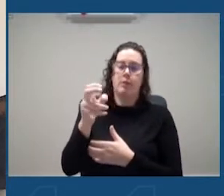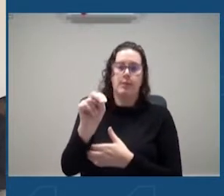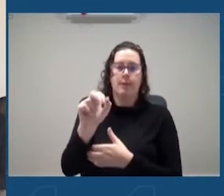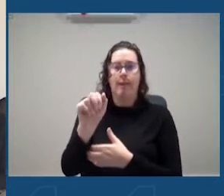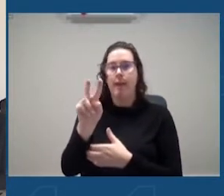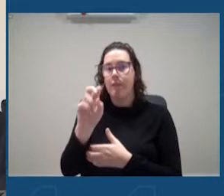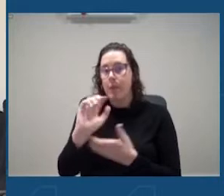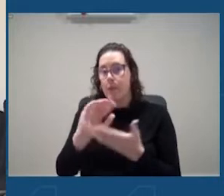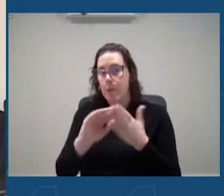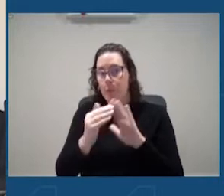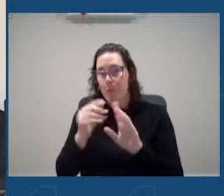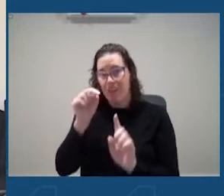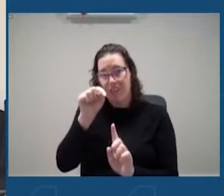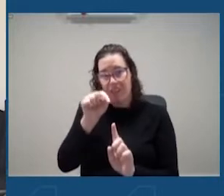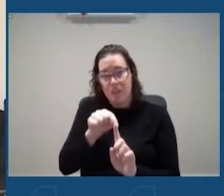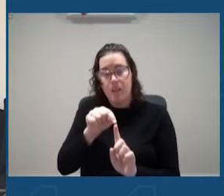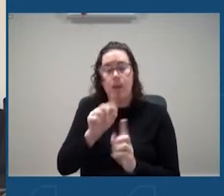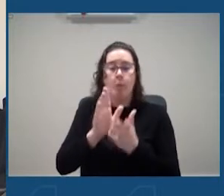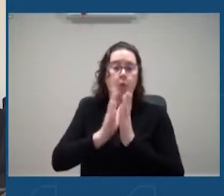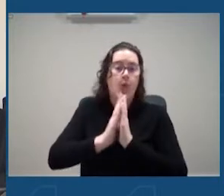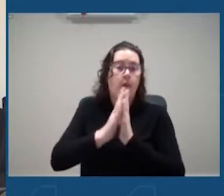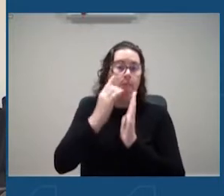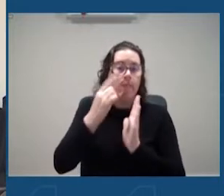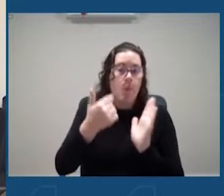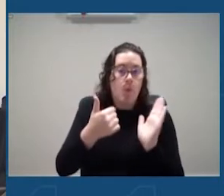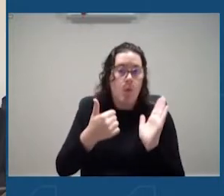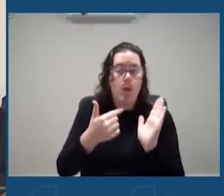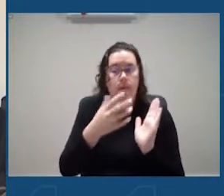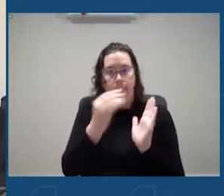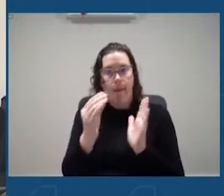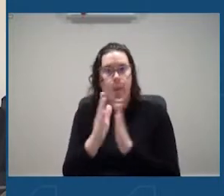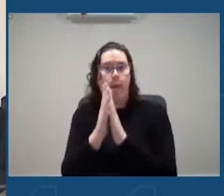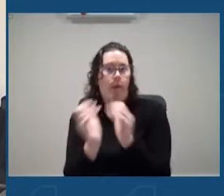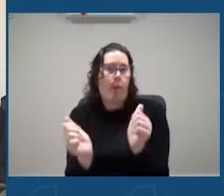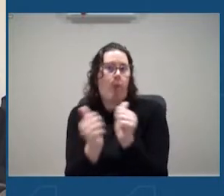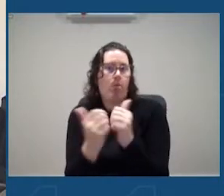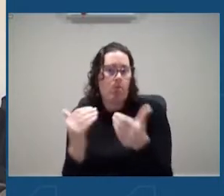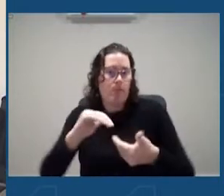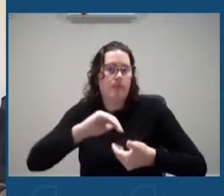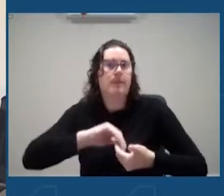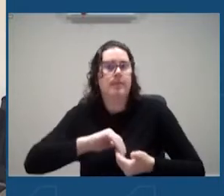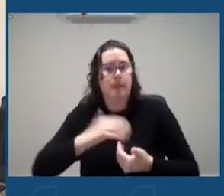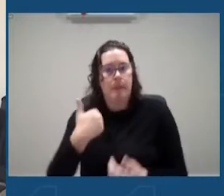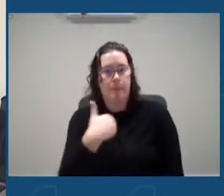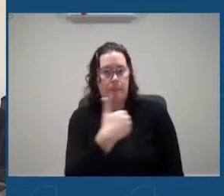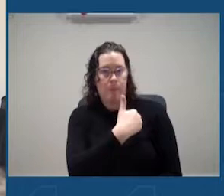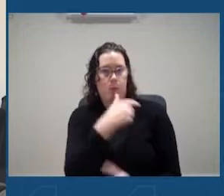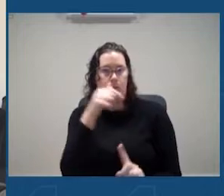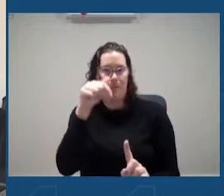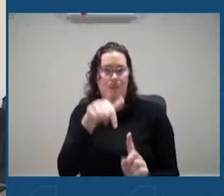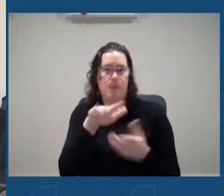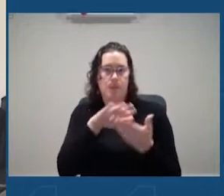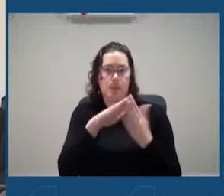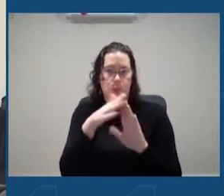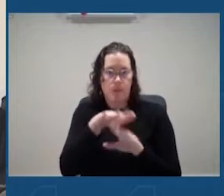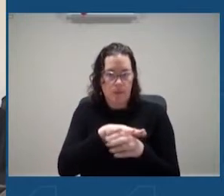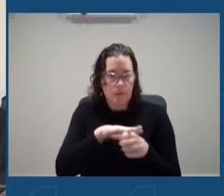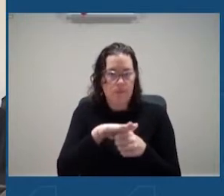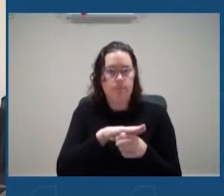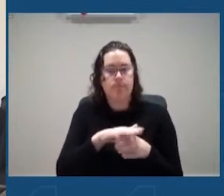community, praying for and praying with the members of our